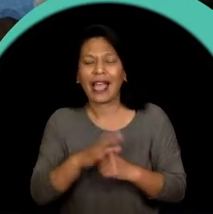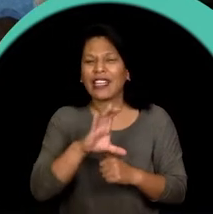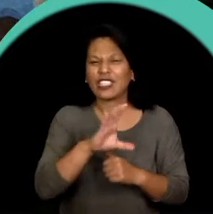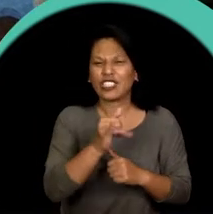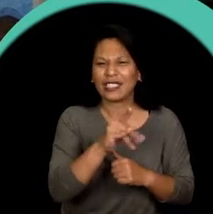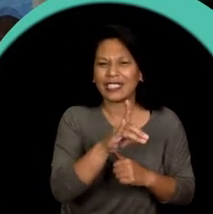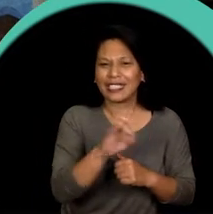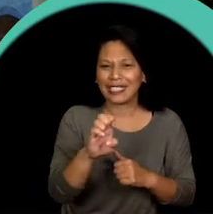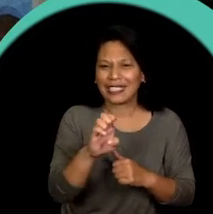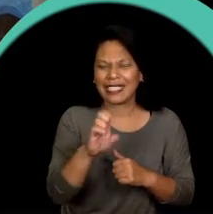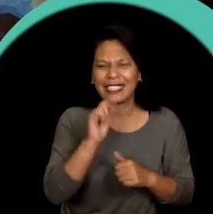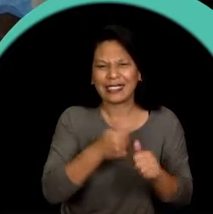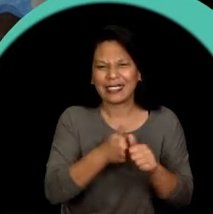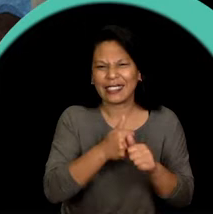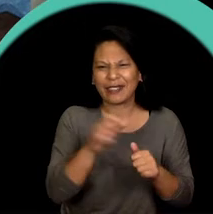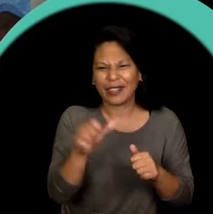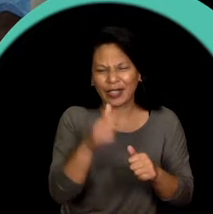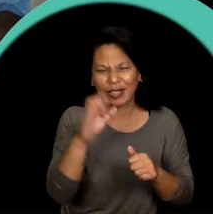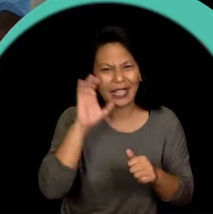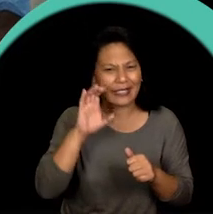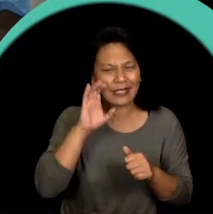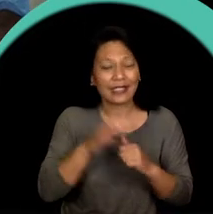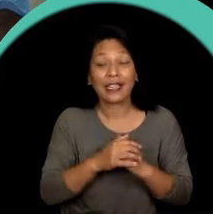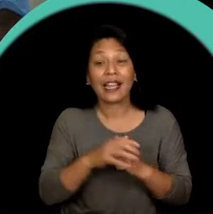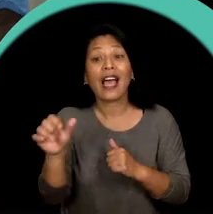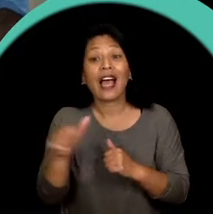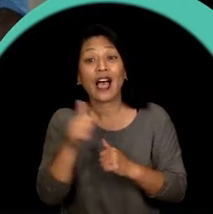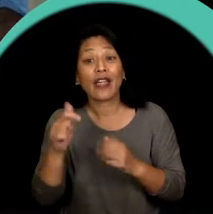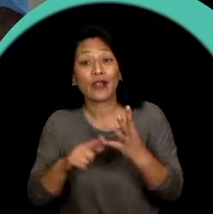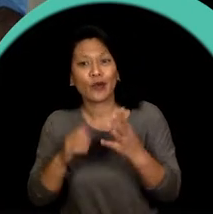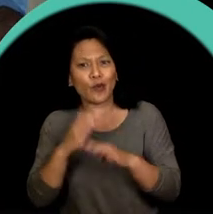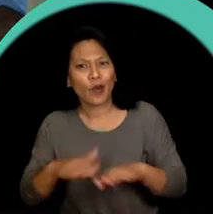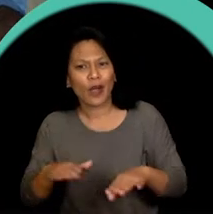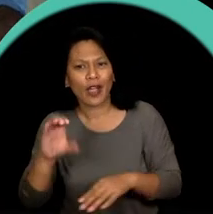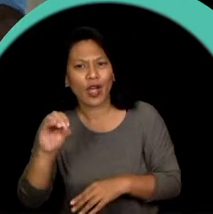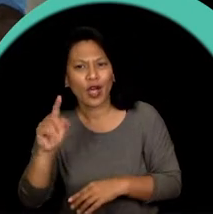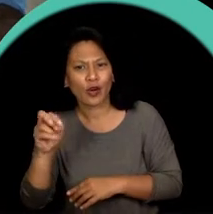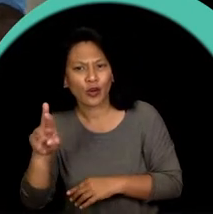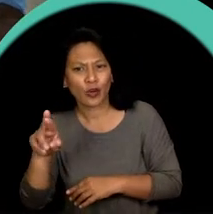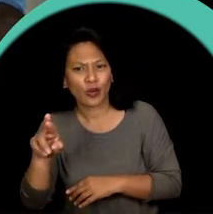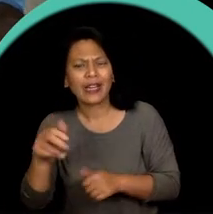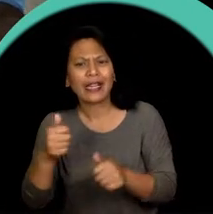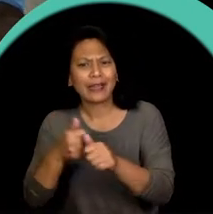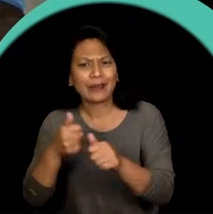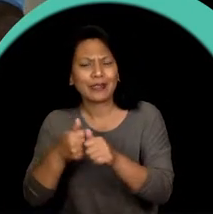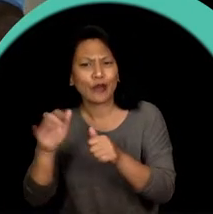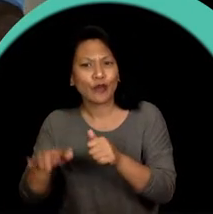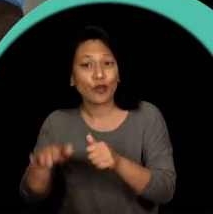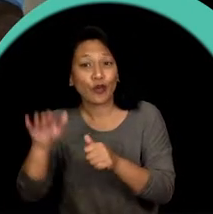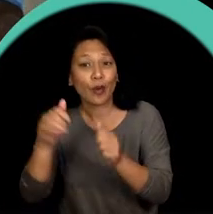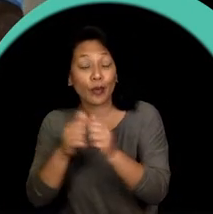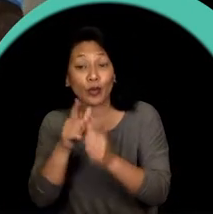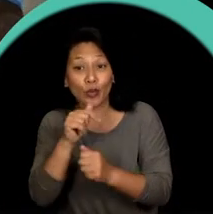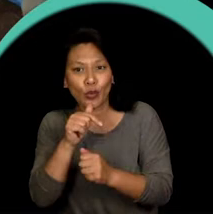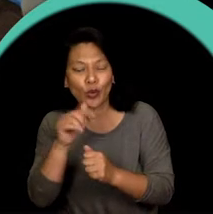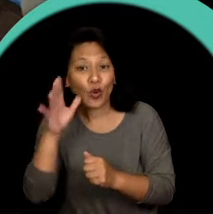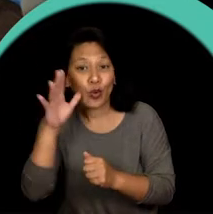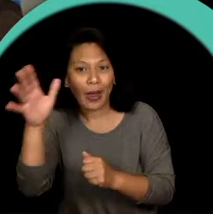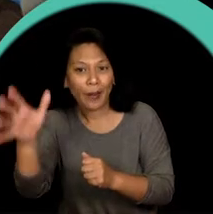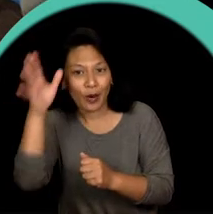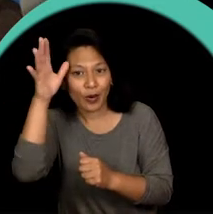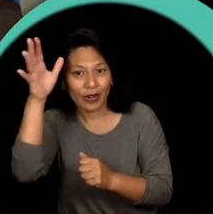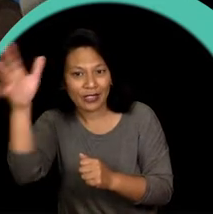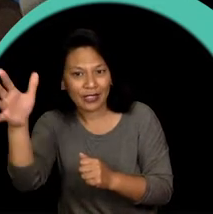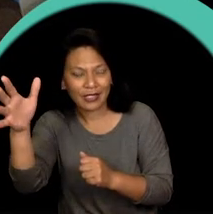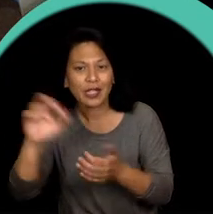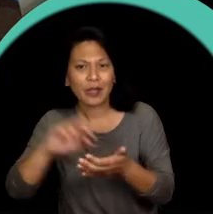well. And Sam is a Tim's younger brother, and Chickadee is their cousin. And then you have their other cousin,